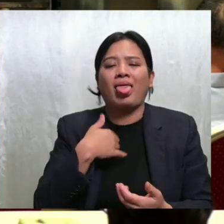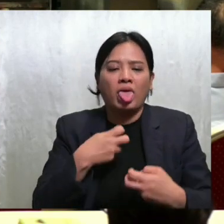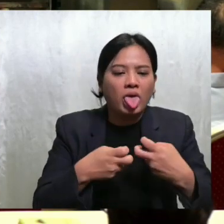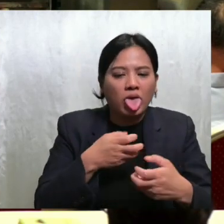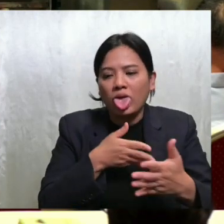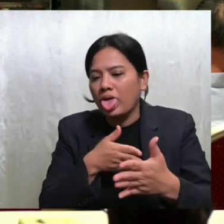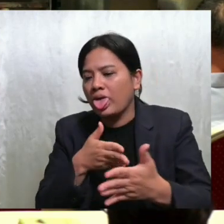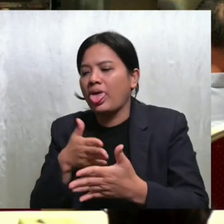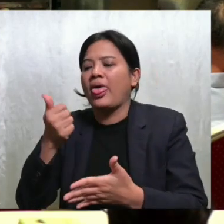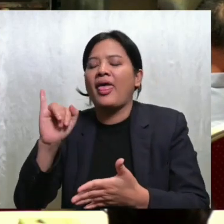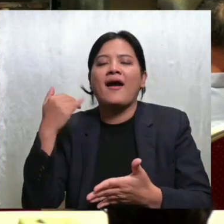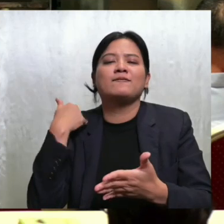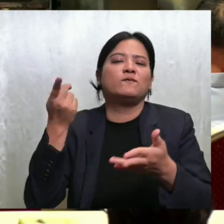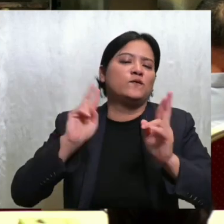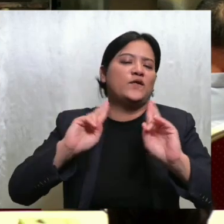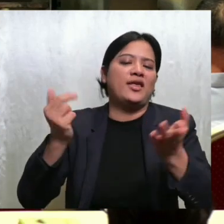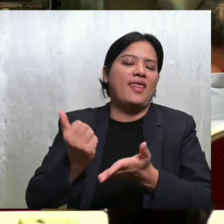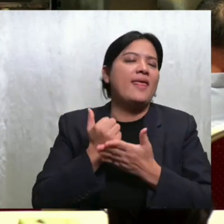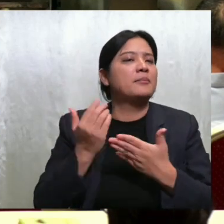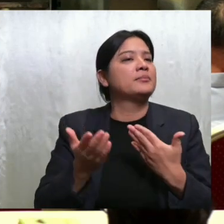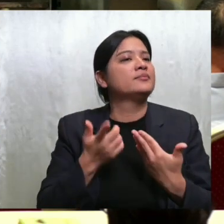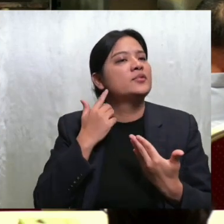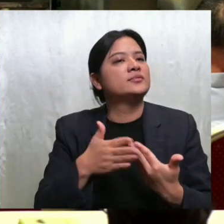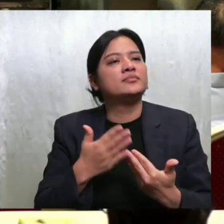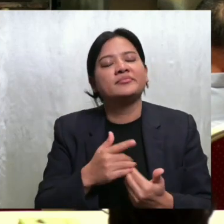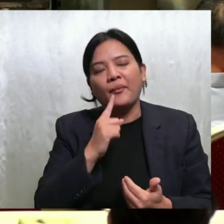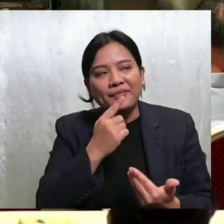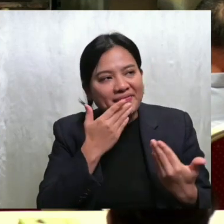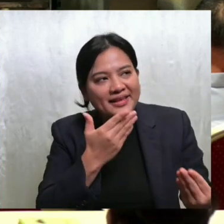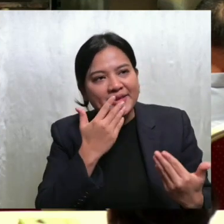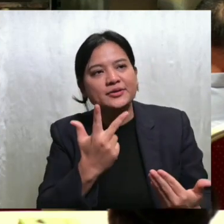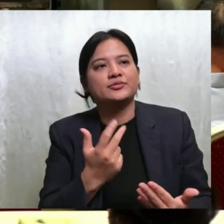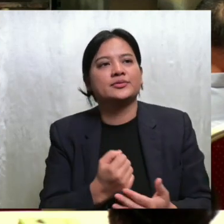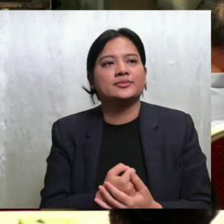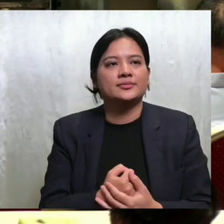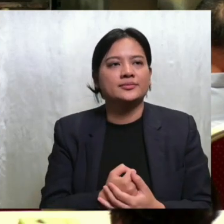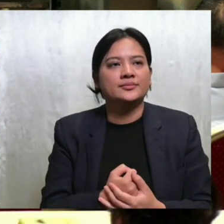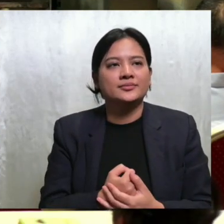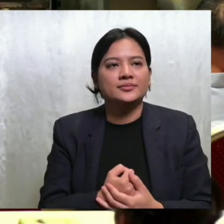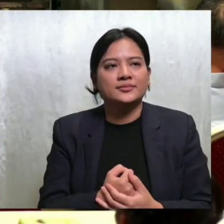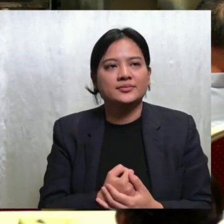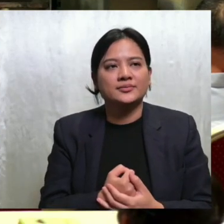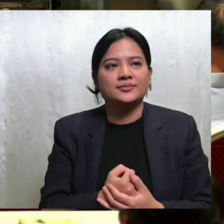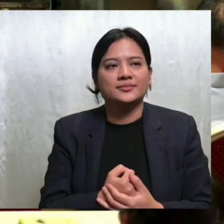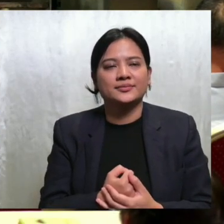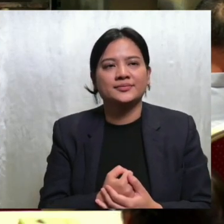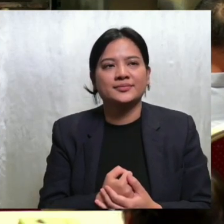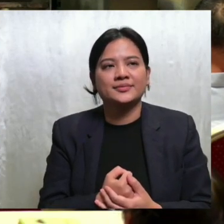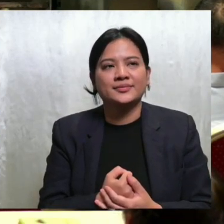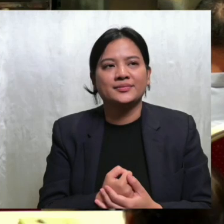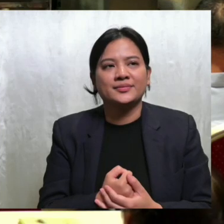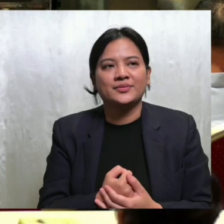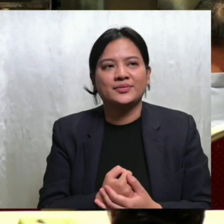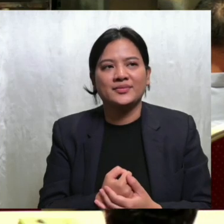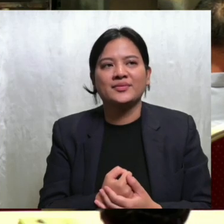thank you to you lively audience for joining us on a Saturday afternoon and hanging in here with us. But yeah, you've heard from